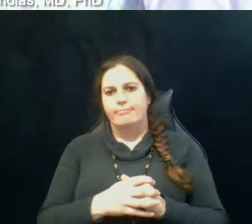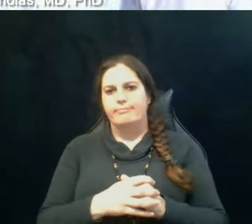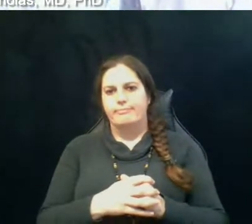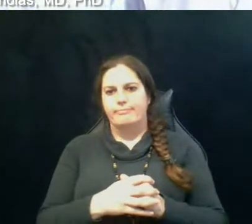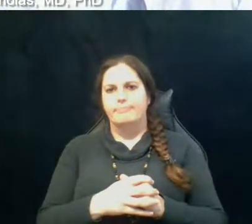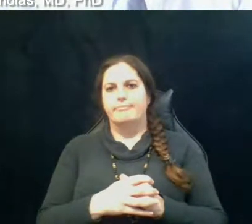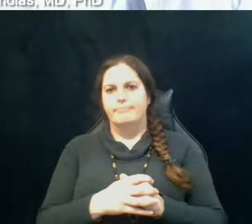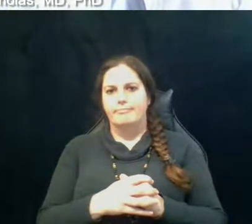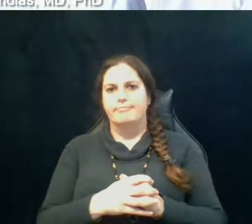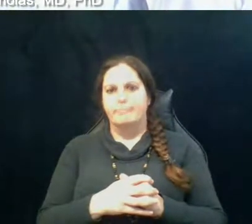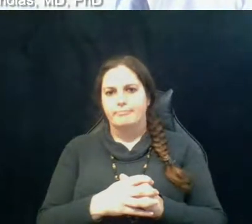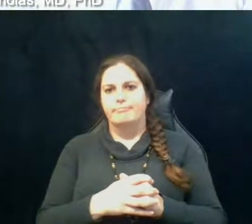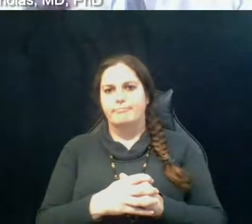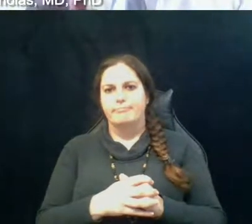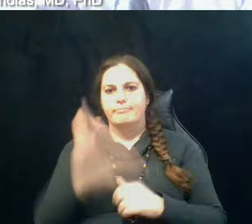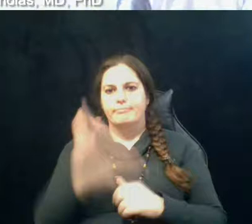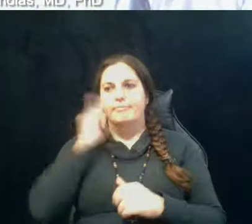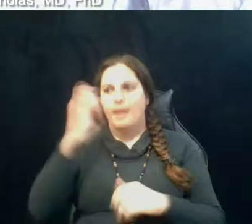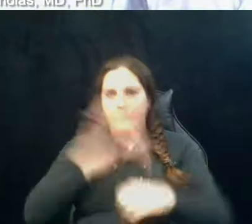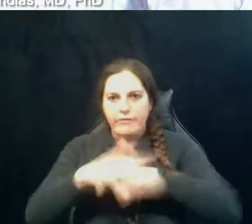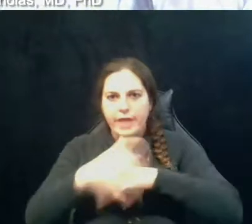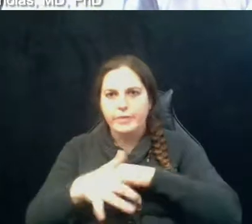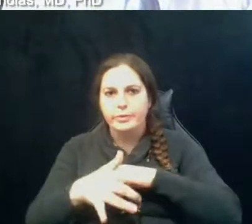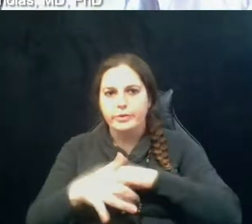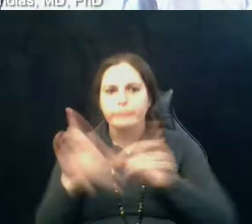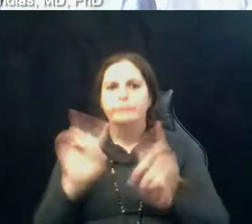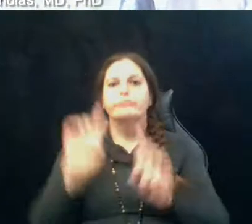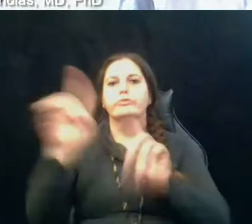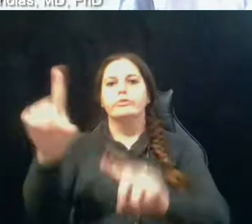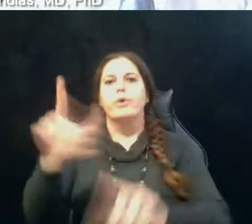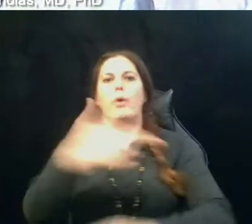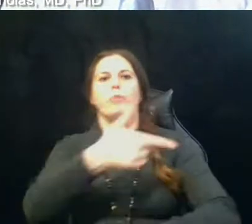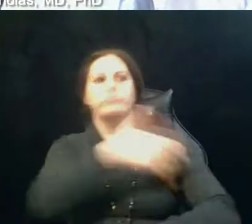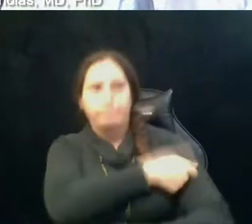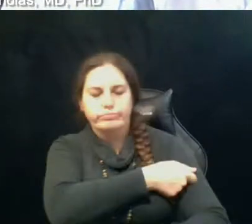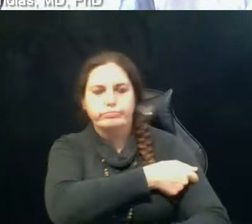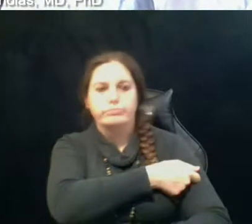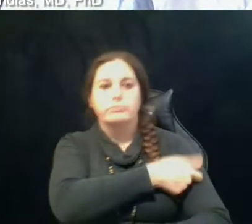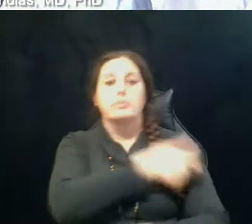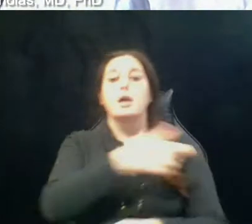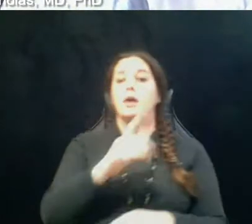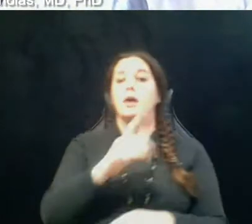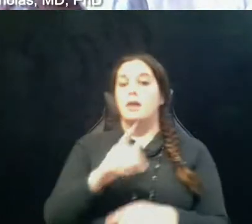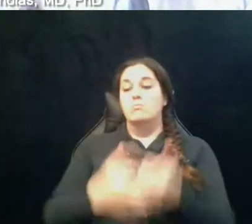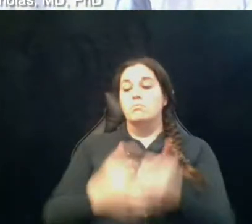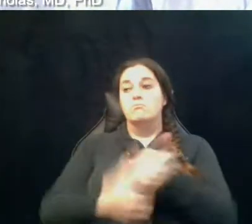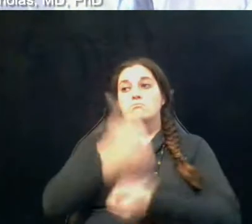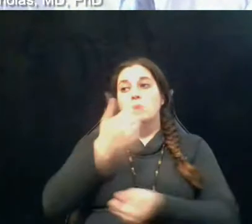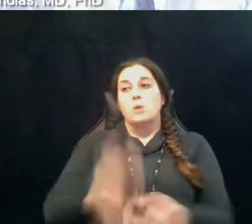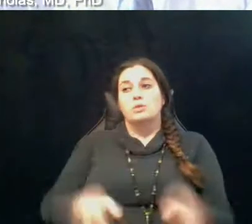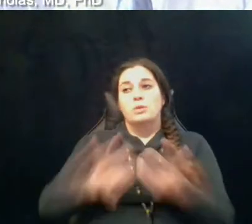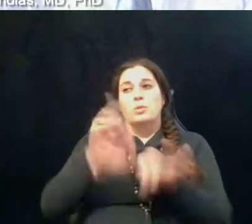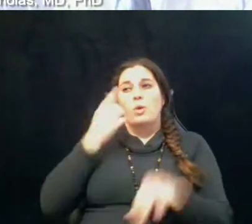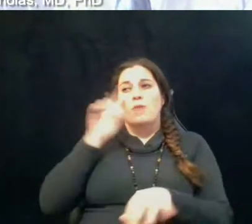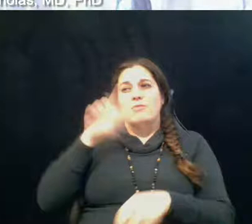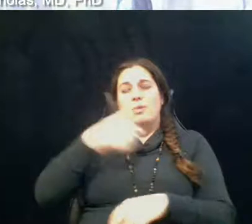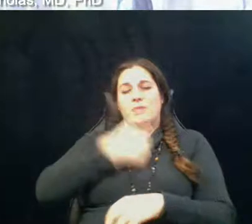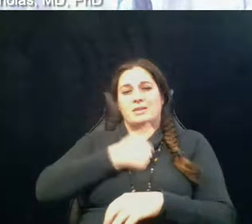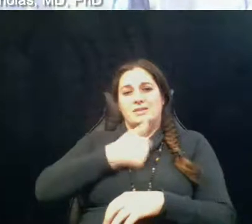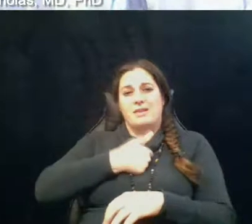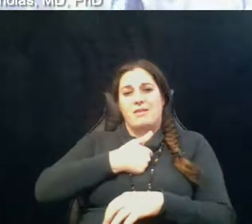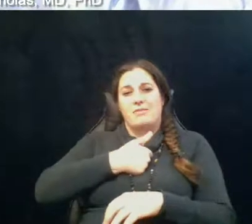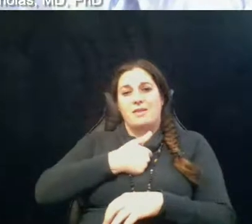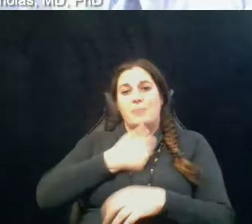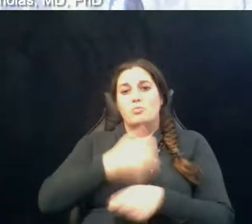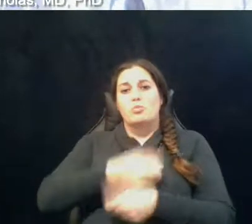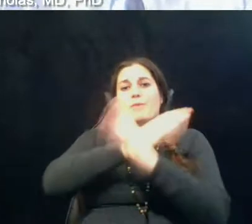it. Yeah. And all of these vaccines, the most important thing to me is they prevent people from dying. We